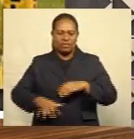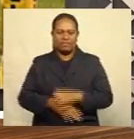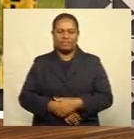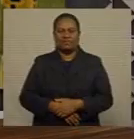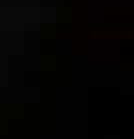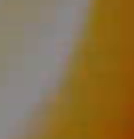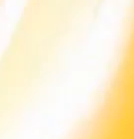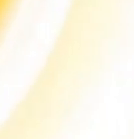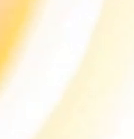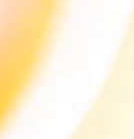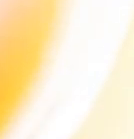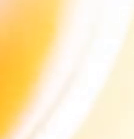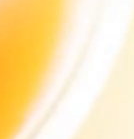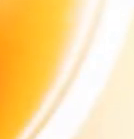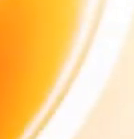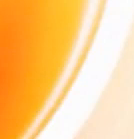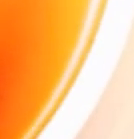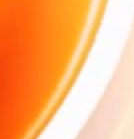match.